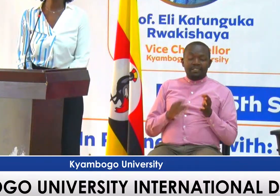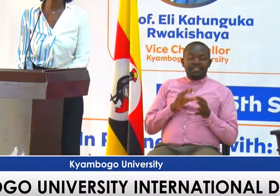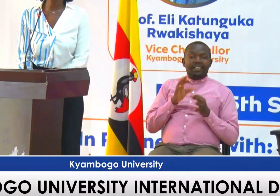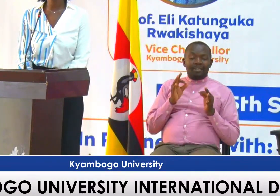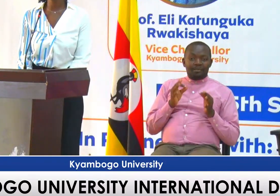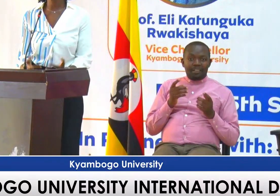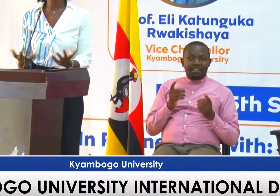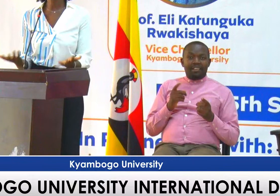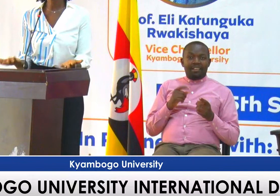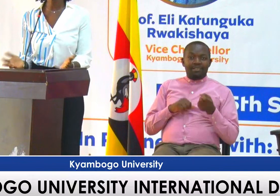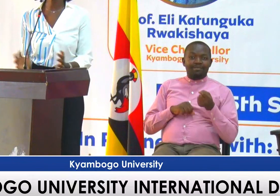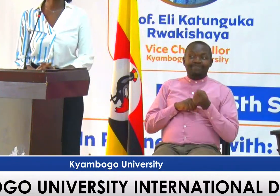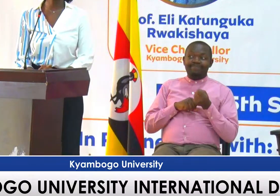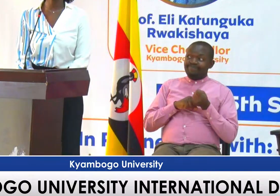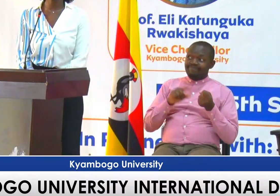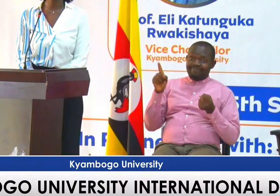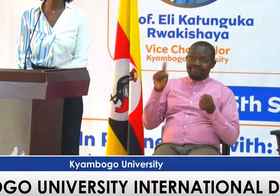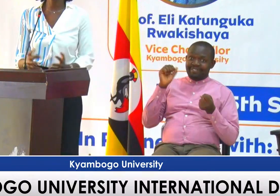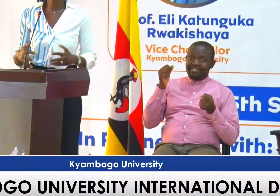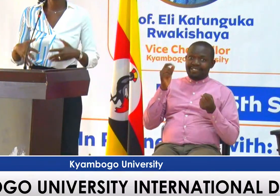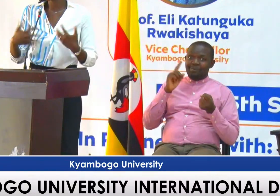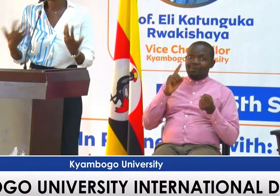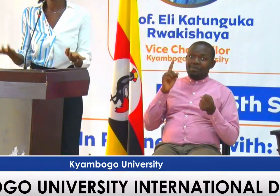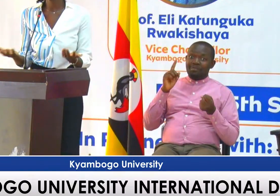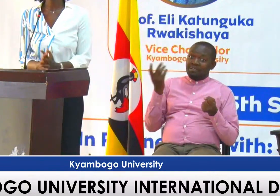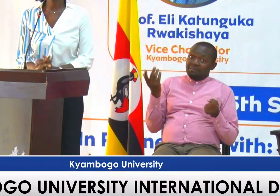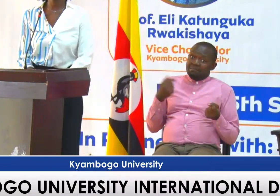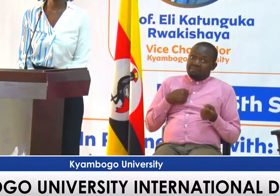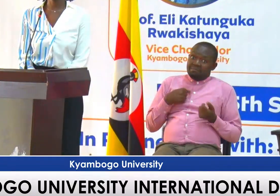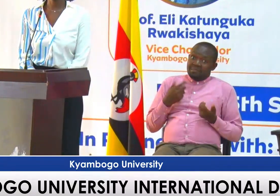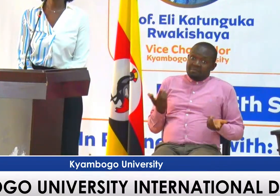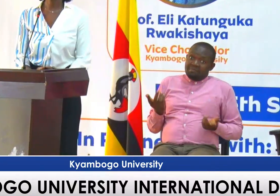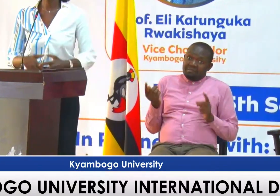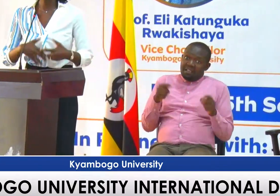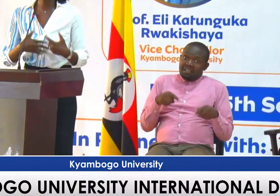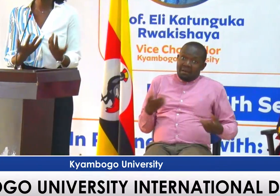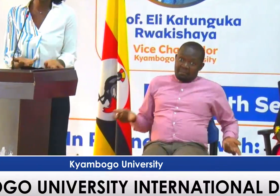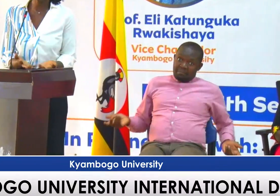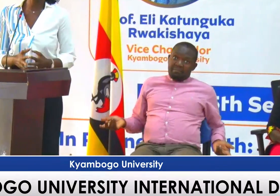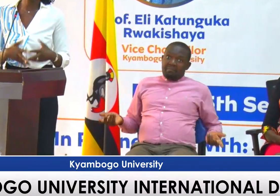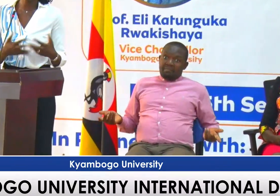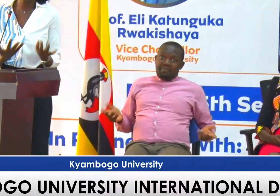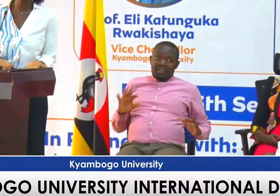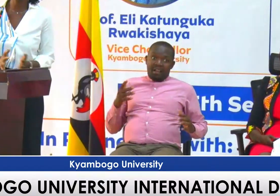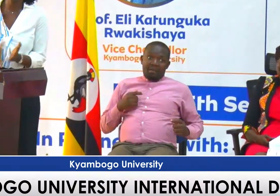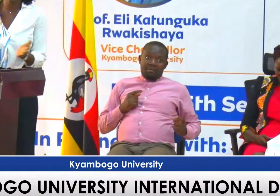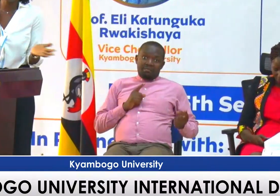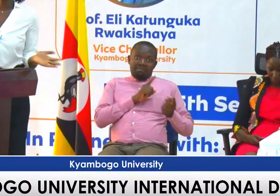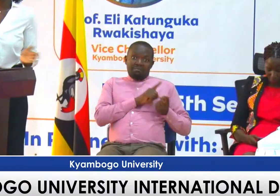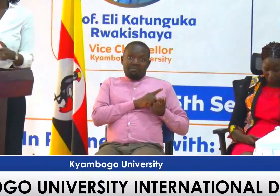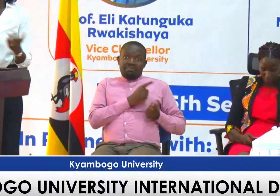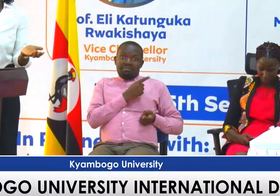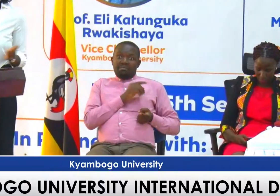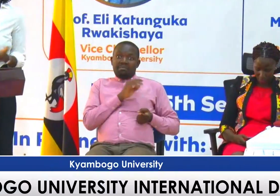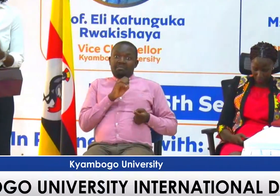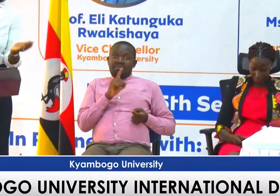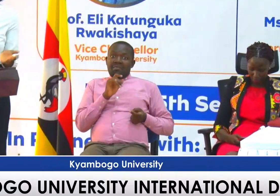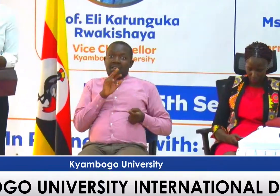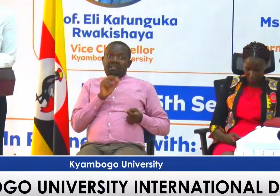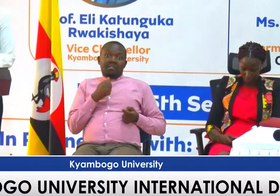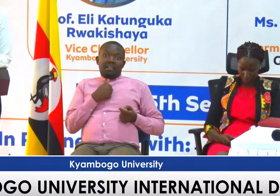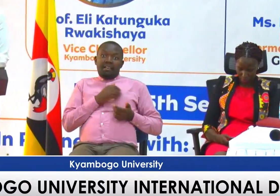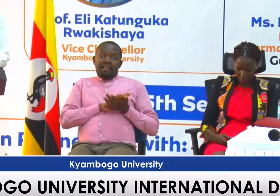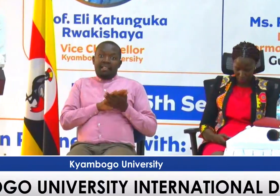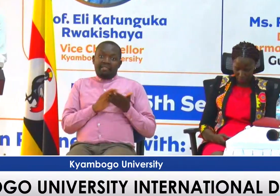Everything was sponsored by top management of Kyambogo. Me, I just came like the way you go to Ezra for an application, free, nothing, no